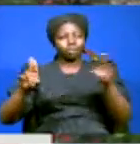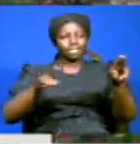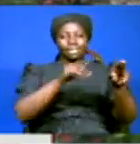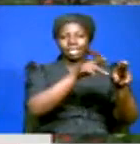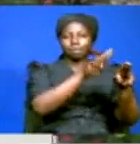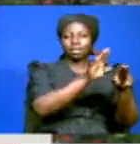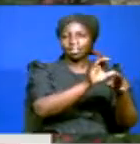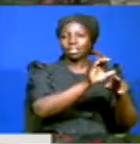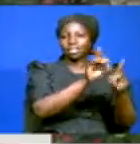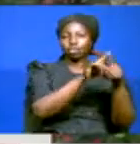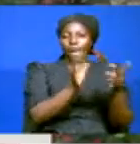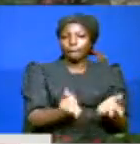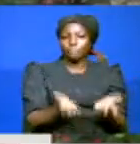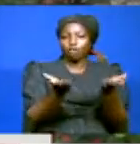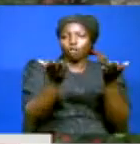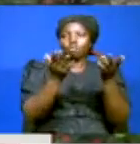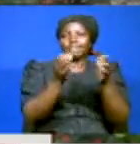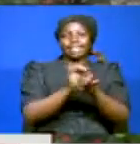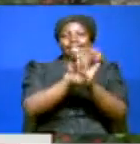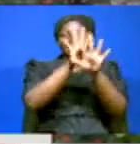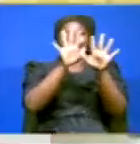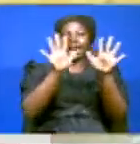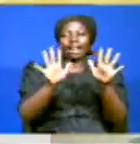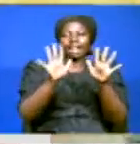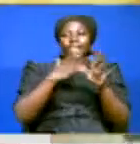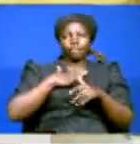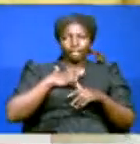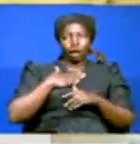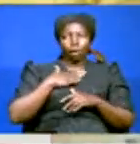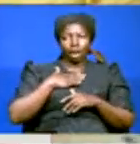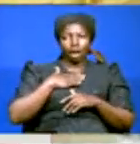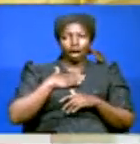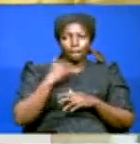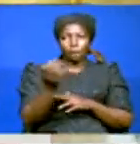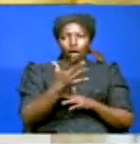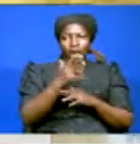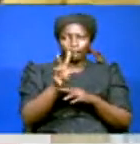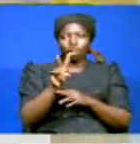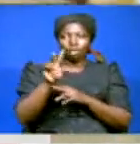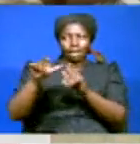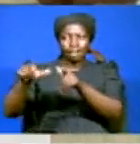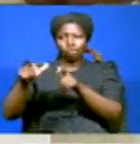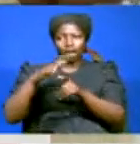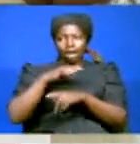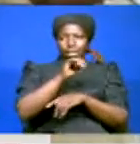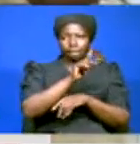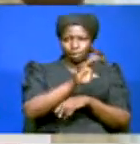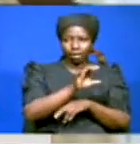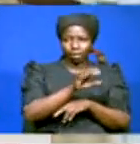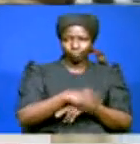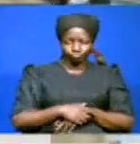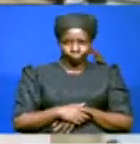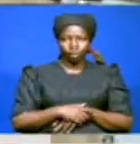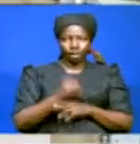to enhance the clarity of our signal on both radio and TV. KBC broadcasts live Parliament proceedings for